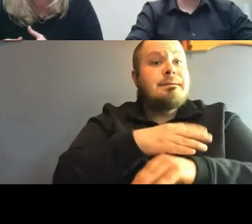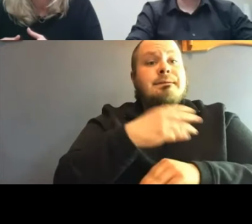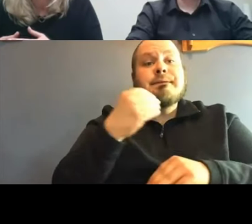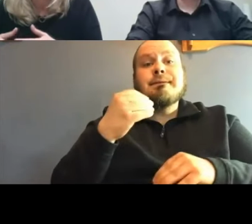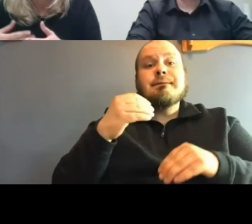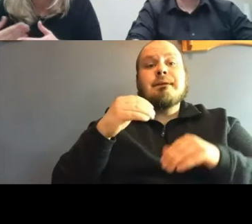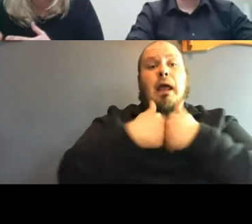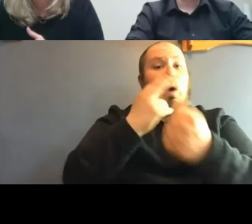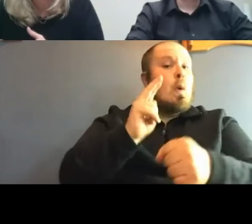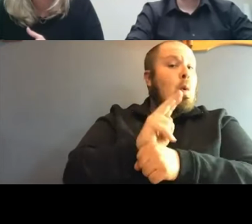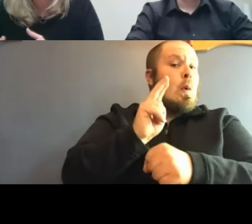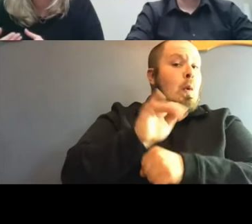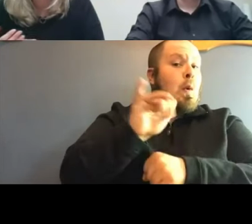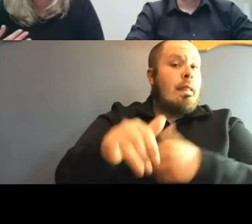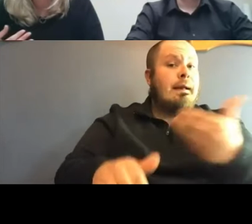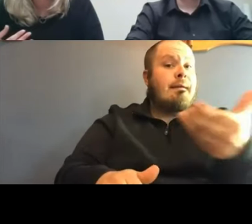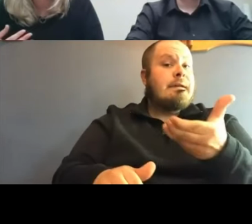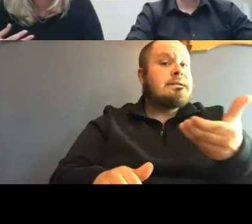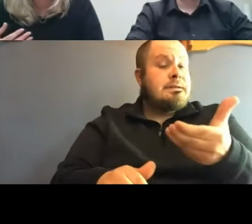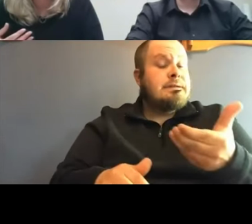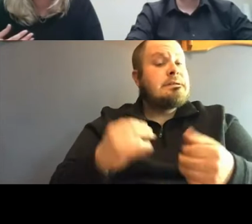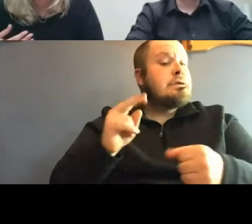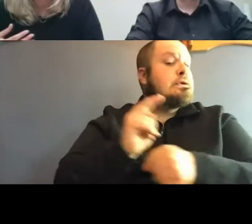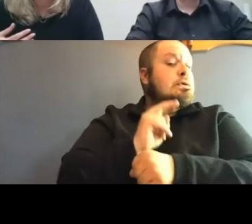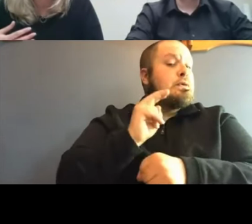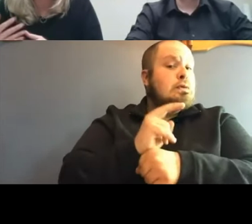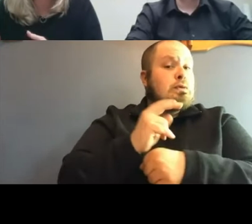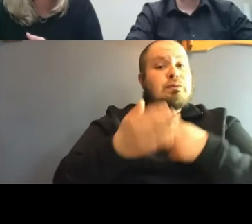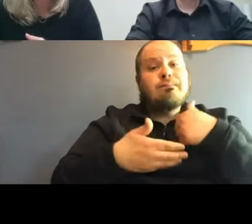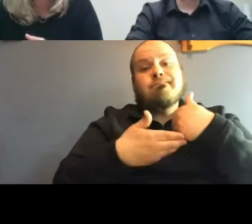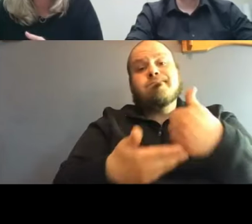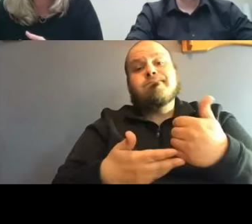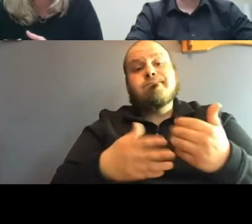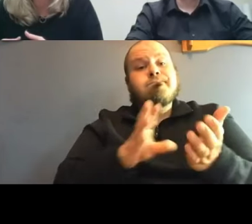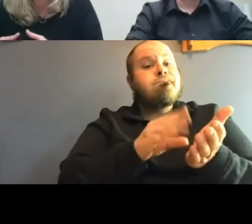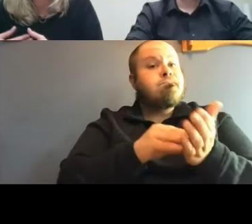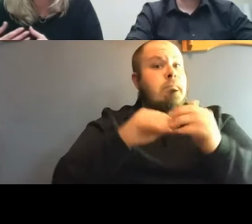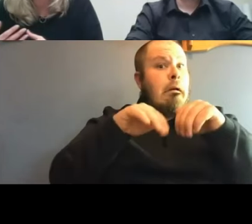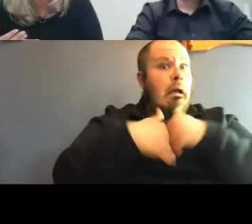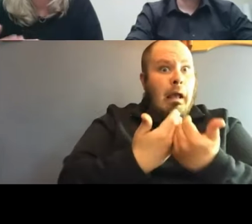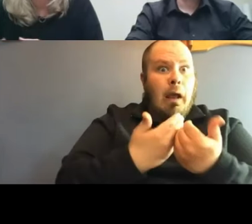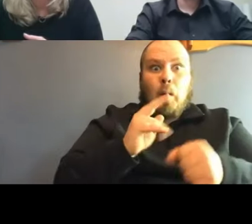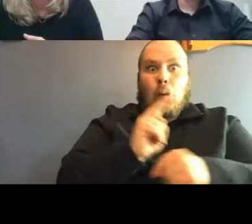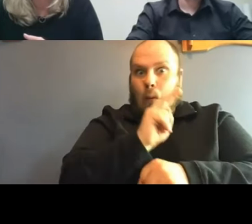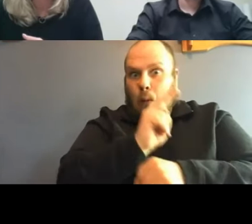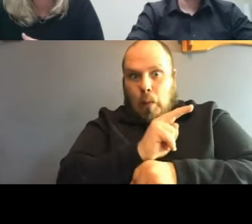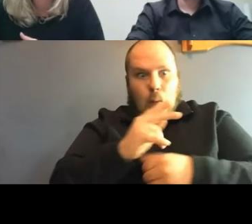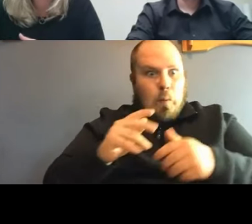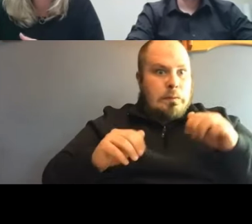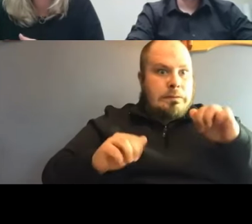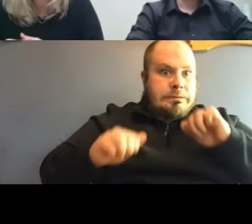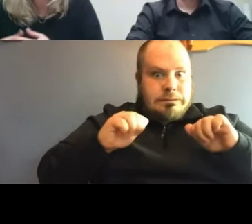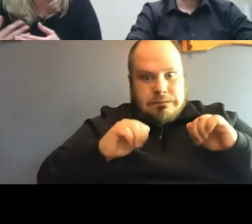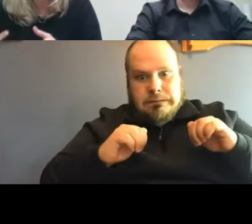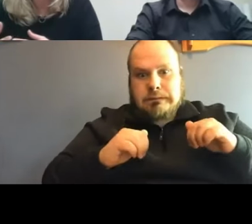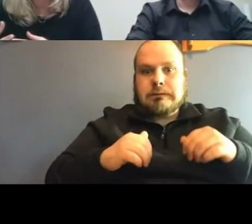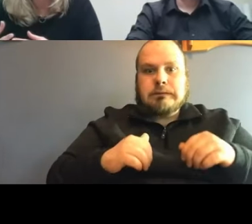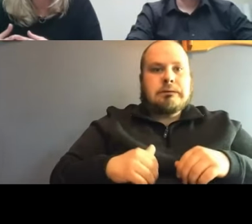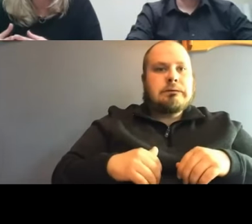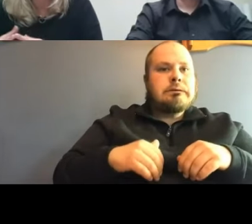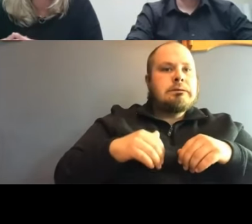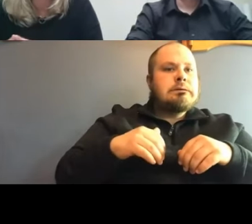device. And it can be used to help them learn how to use the device, transmission